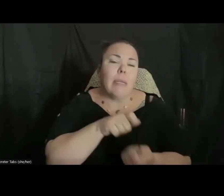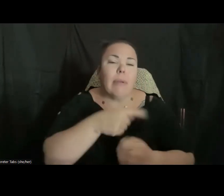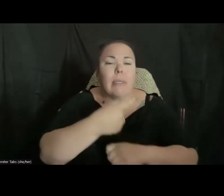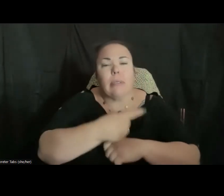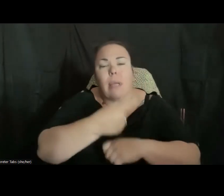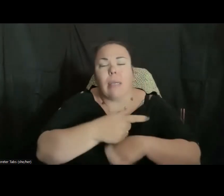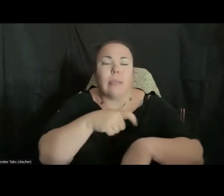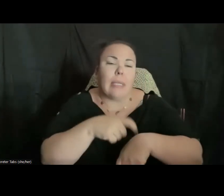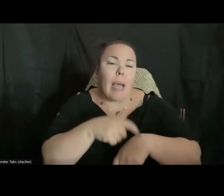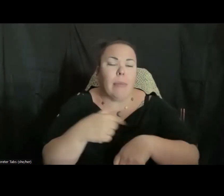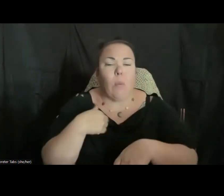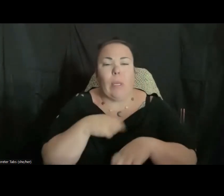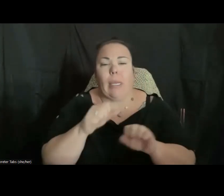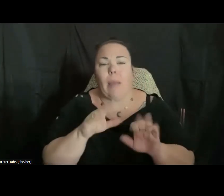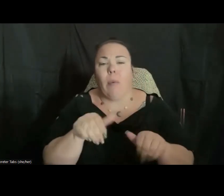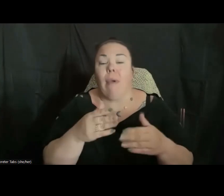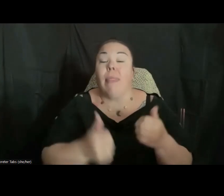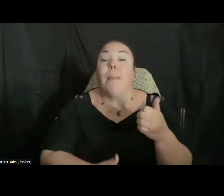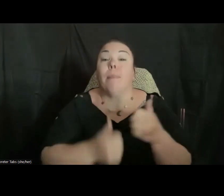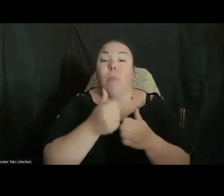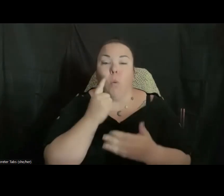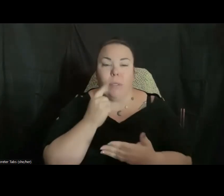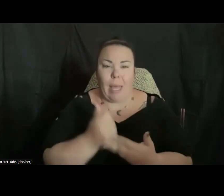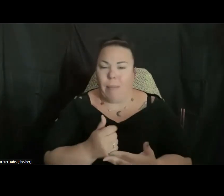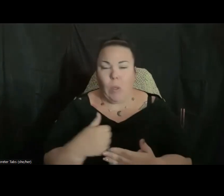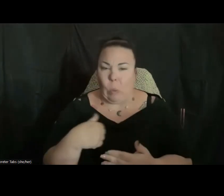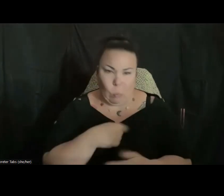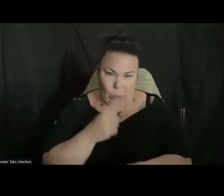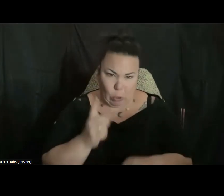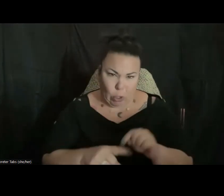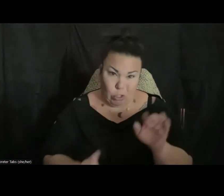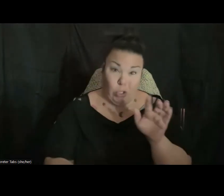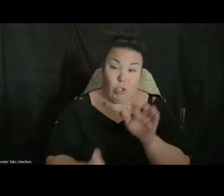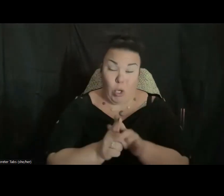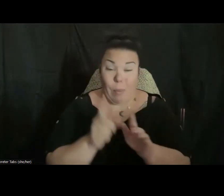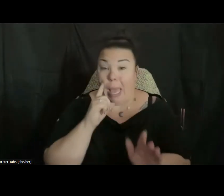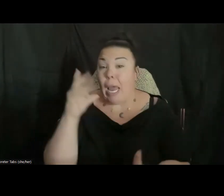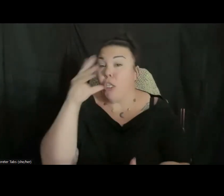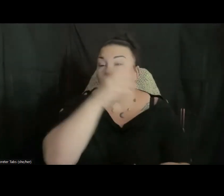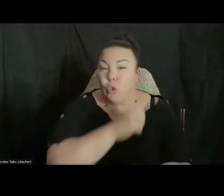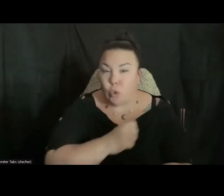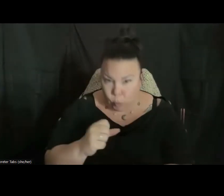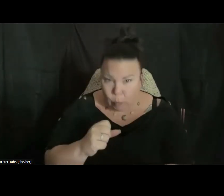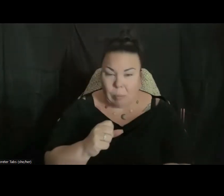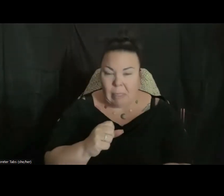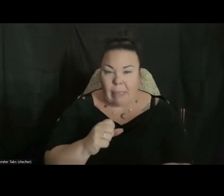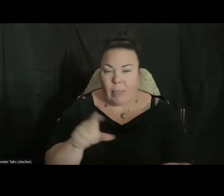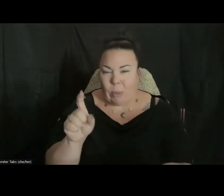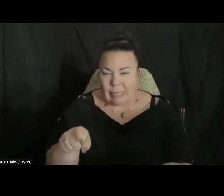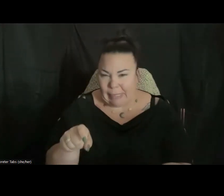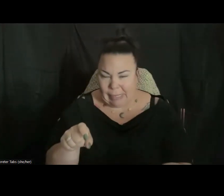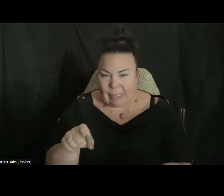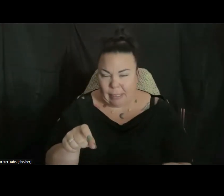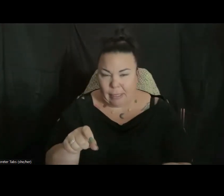James said, we couldn't just show up and assume that the need was there for us to provide services. So I